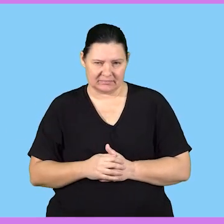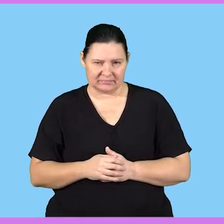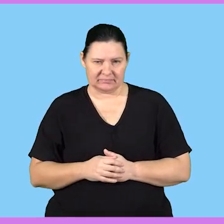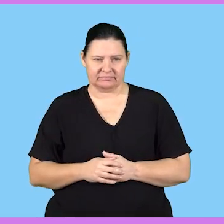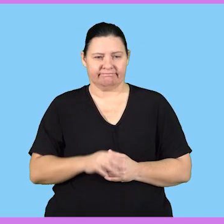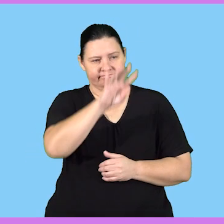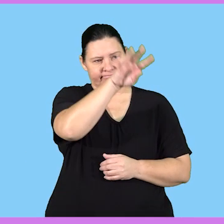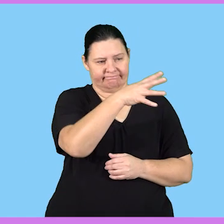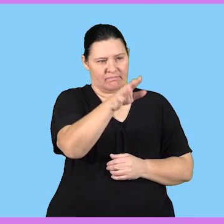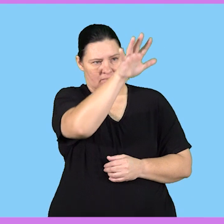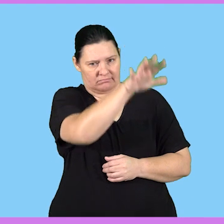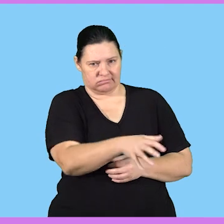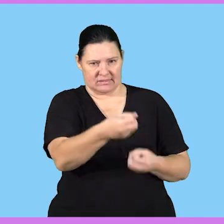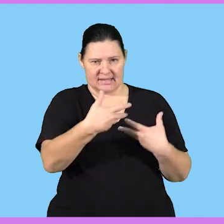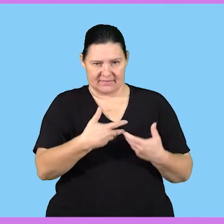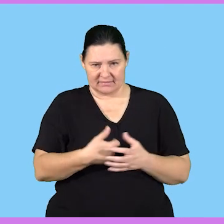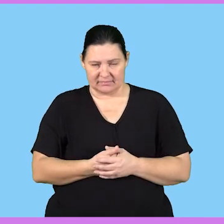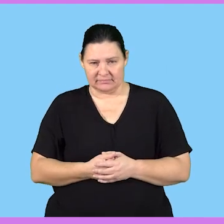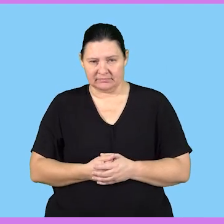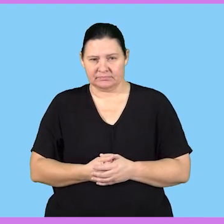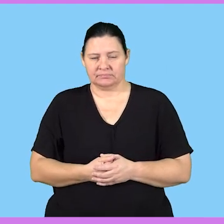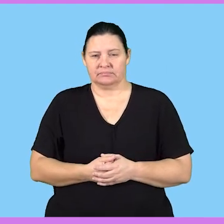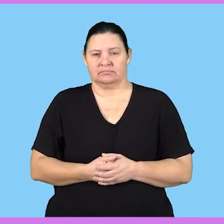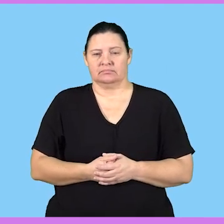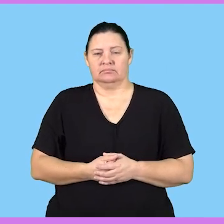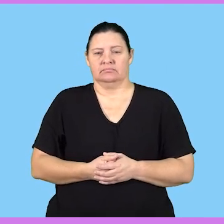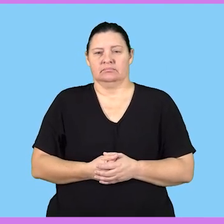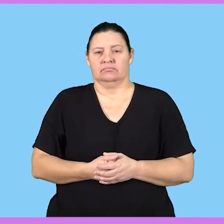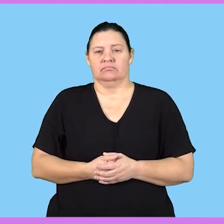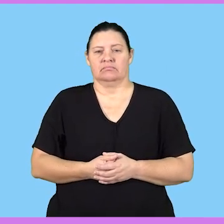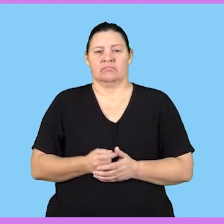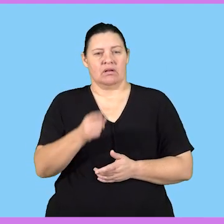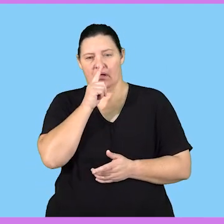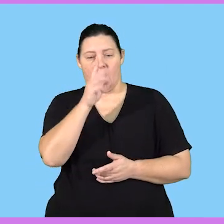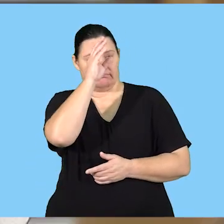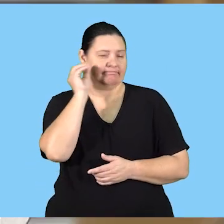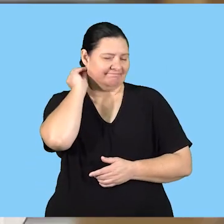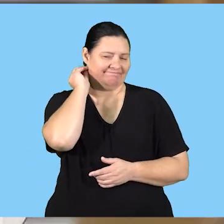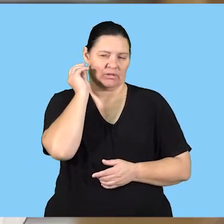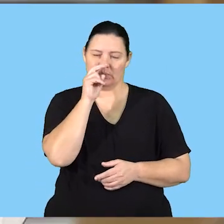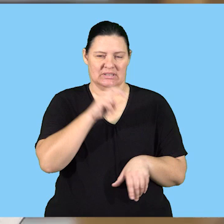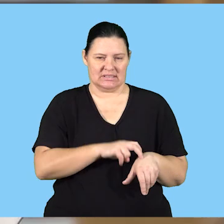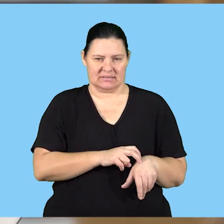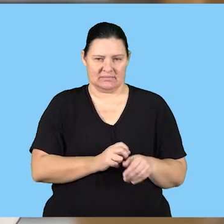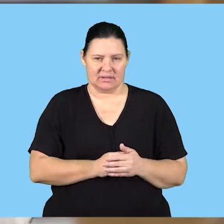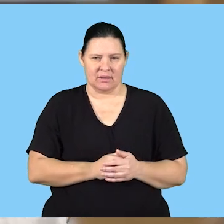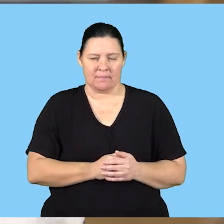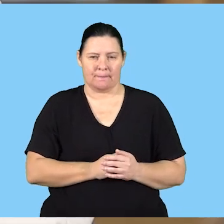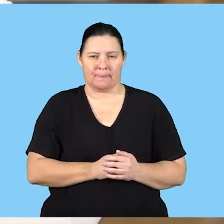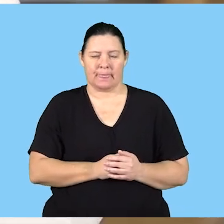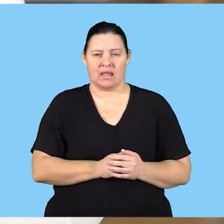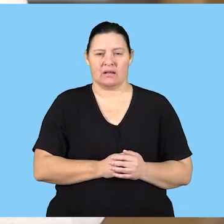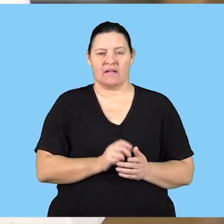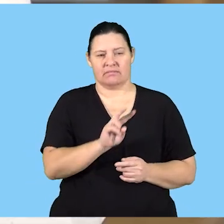All right, so again, a lot of information given to you, but as I've noted before, you don't have to memorize